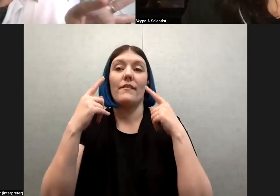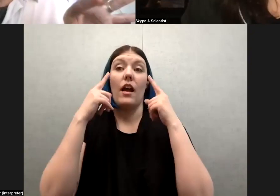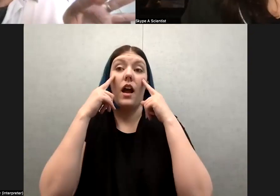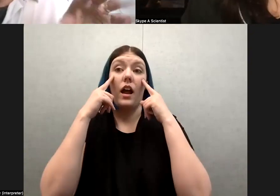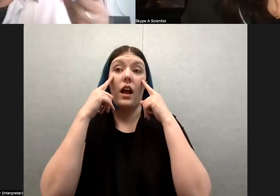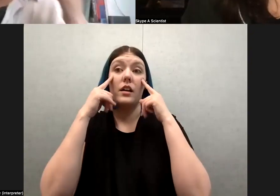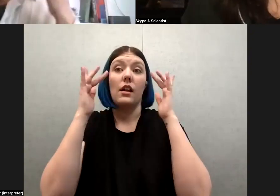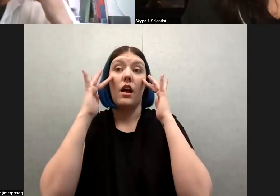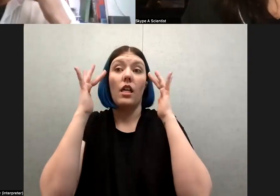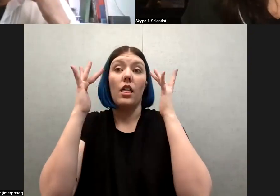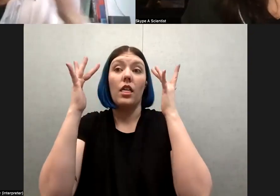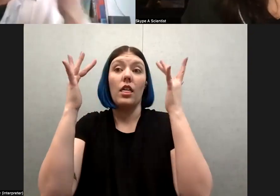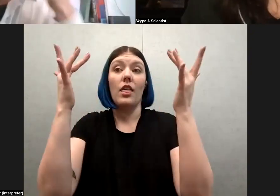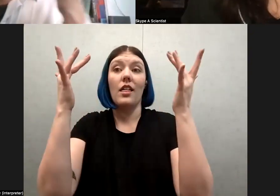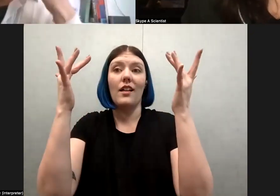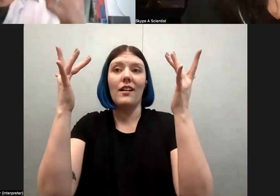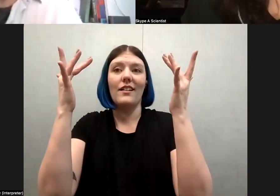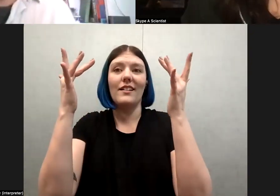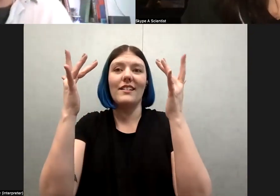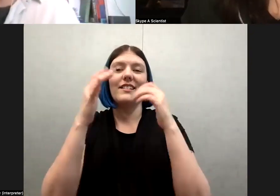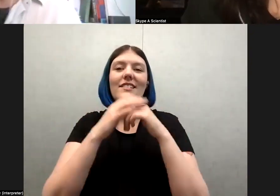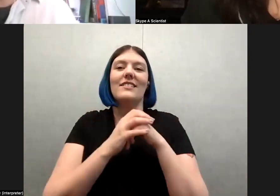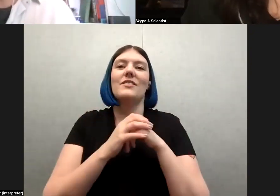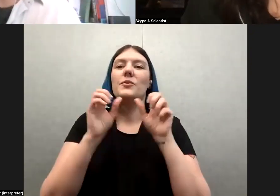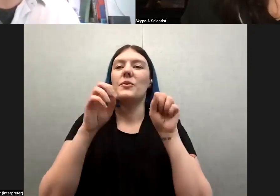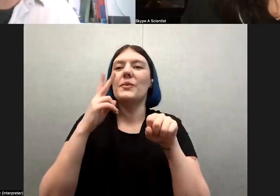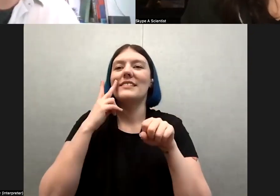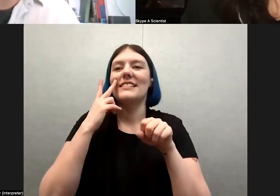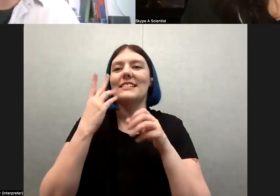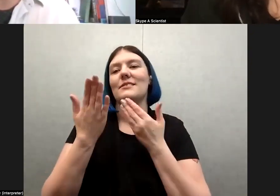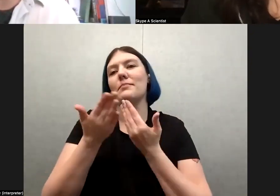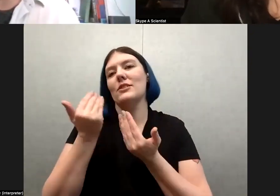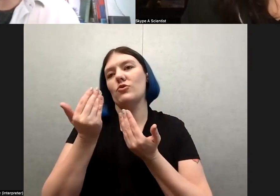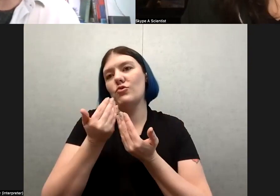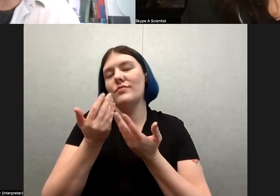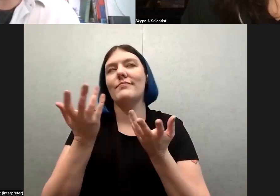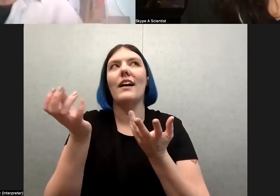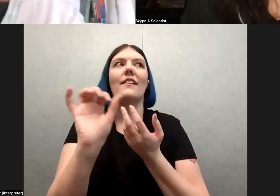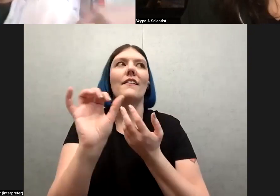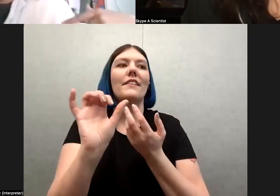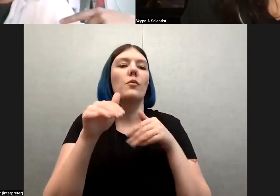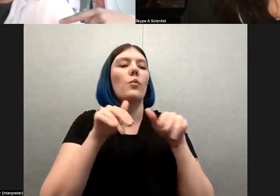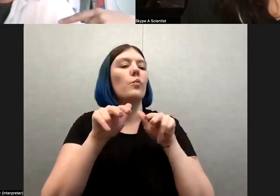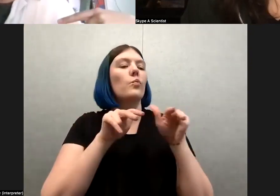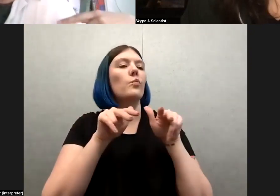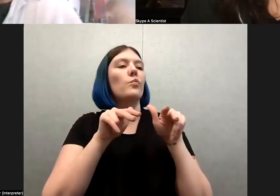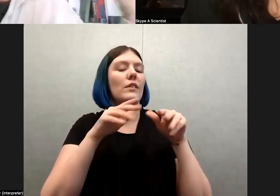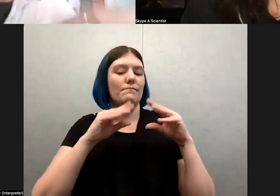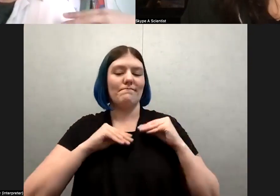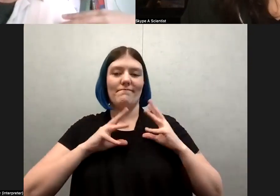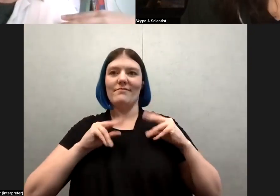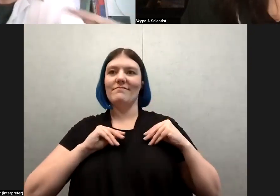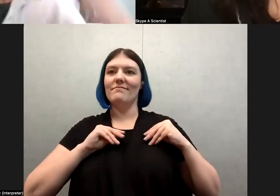all. They're totally black, but their eyes will reflect lights when you show the line. Kind of like if you're walking at night and you have a reflective vest on